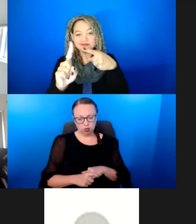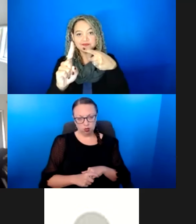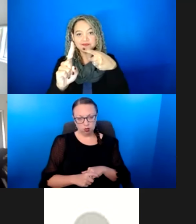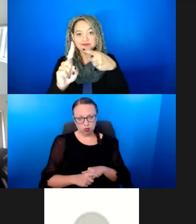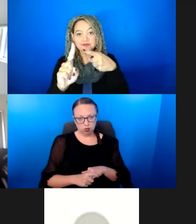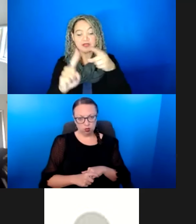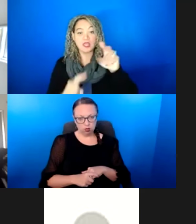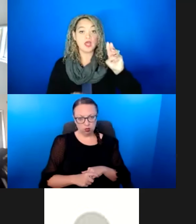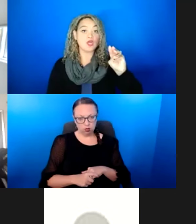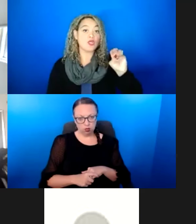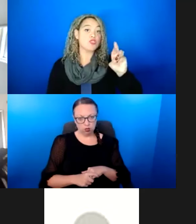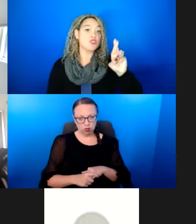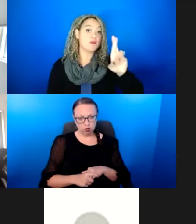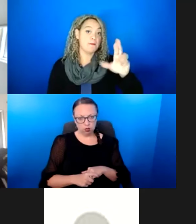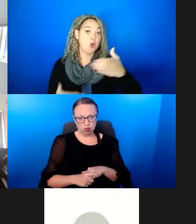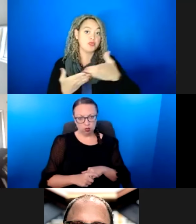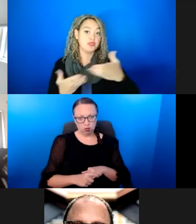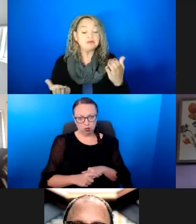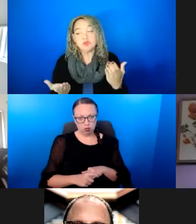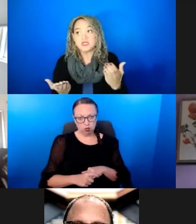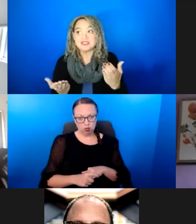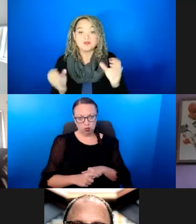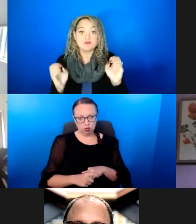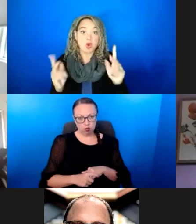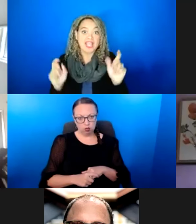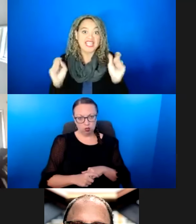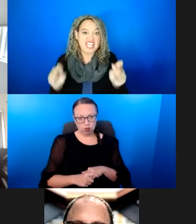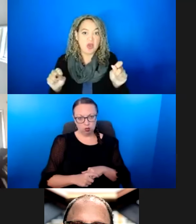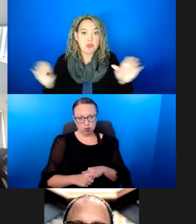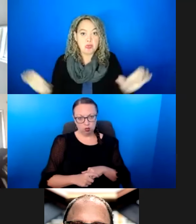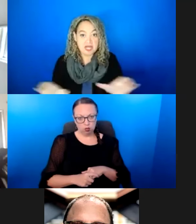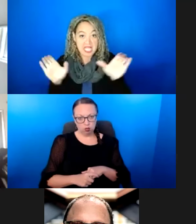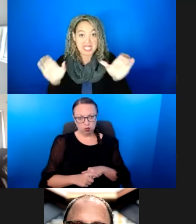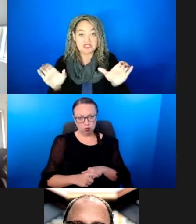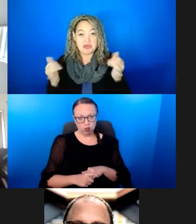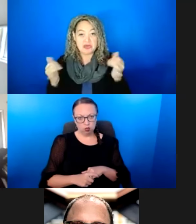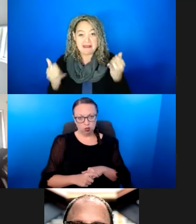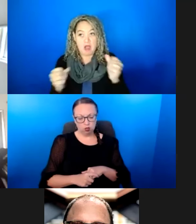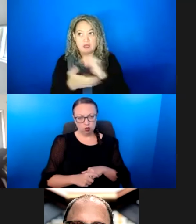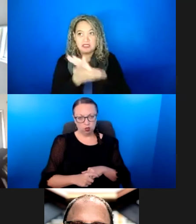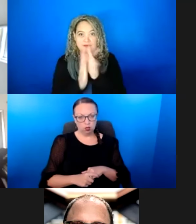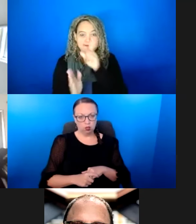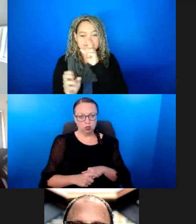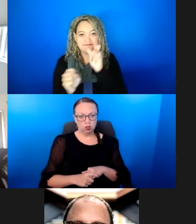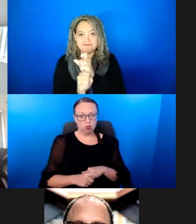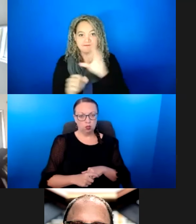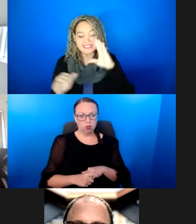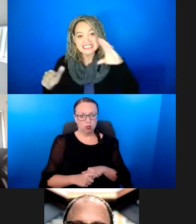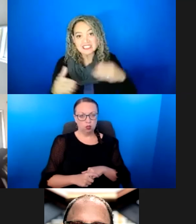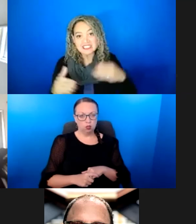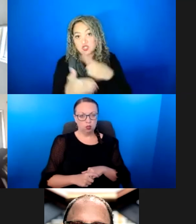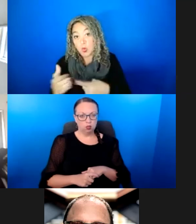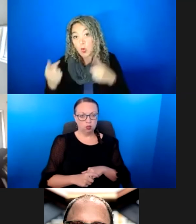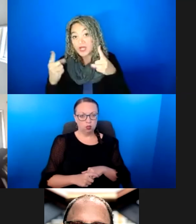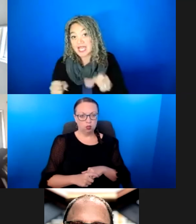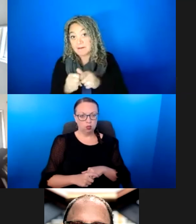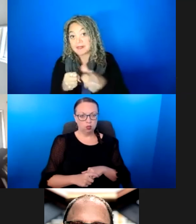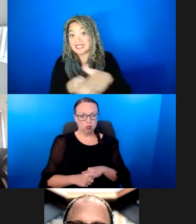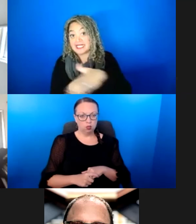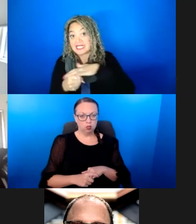motor thing was just, oh yeah, okay, we can do this. Now we can get serious about what's happening in areas